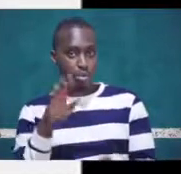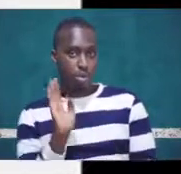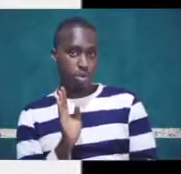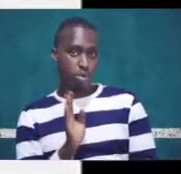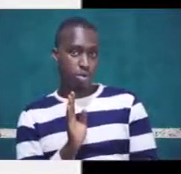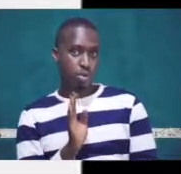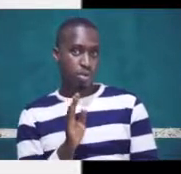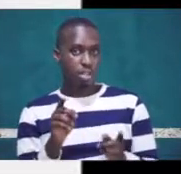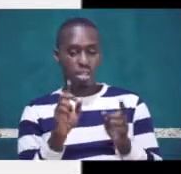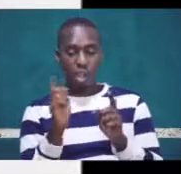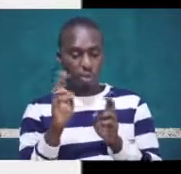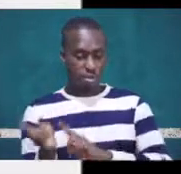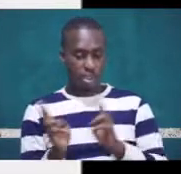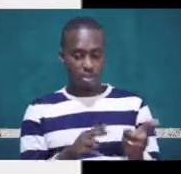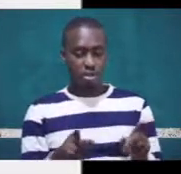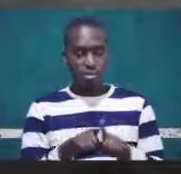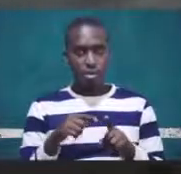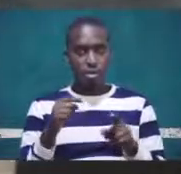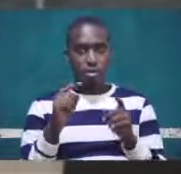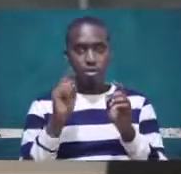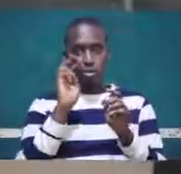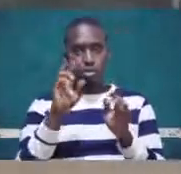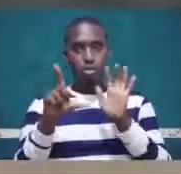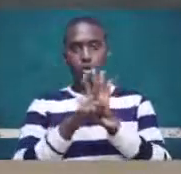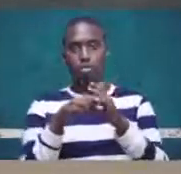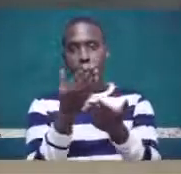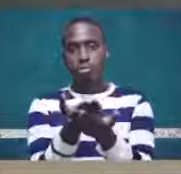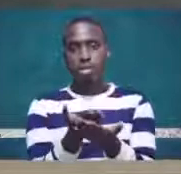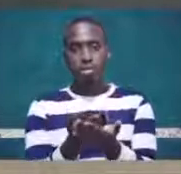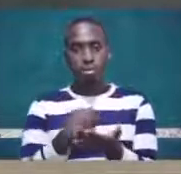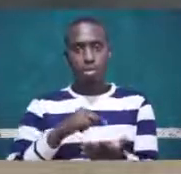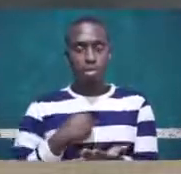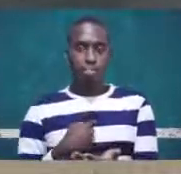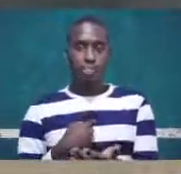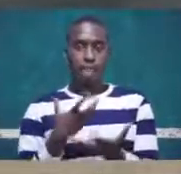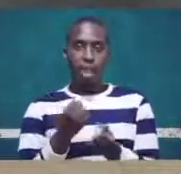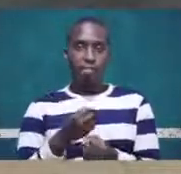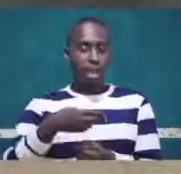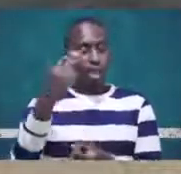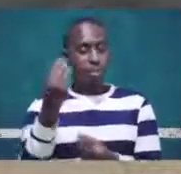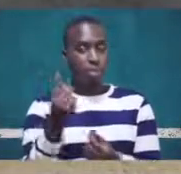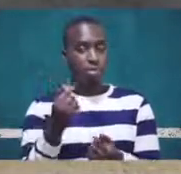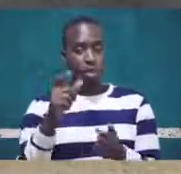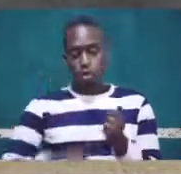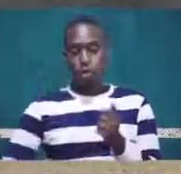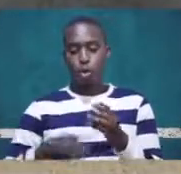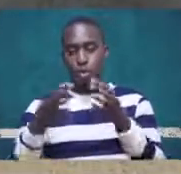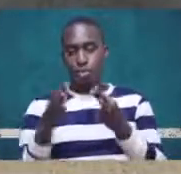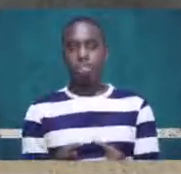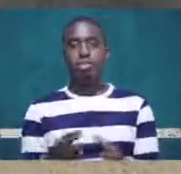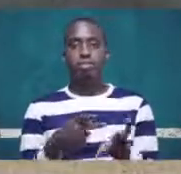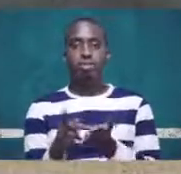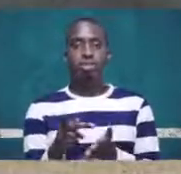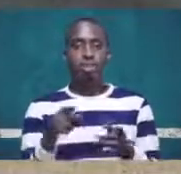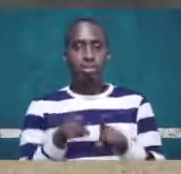So that is abnormal because according to the law of demand, we expect at a higher price to have low quantity demanded. But in this case, consumers